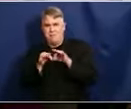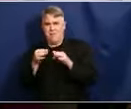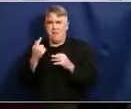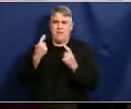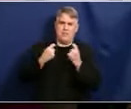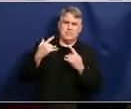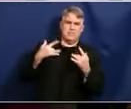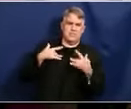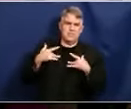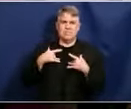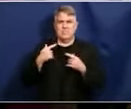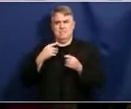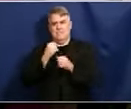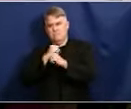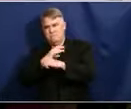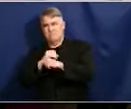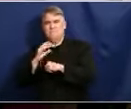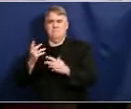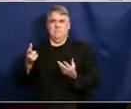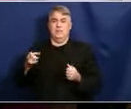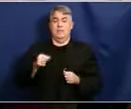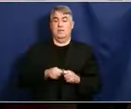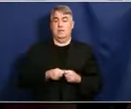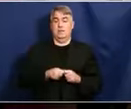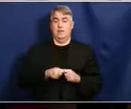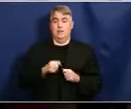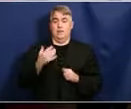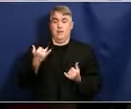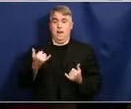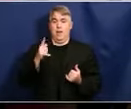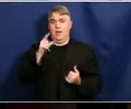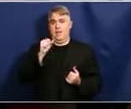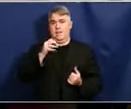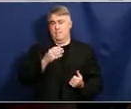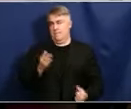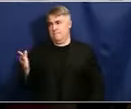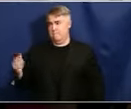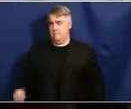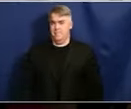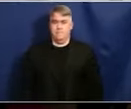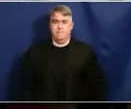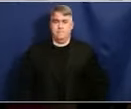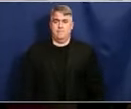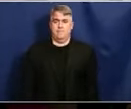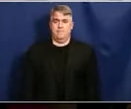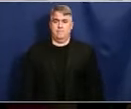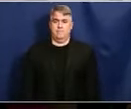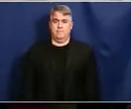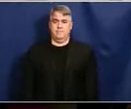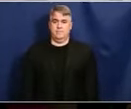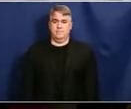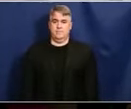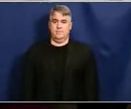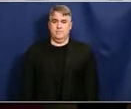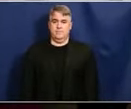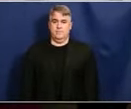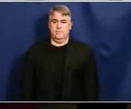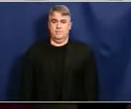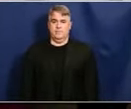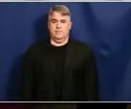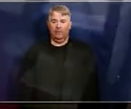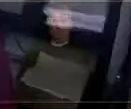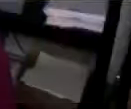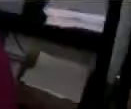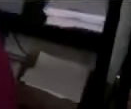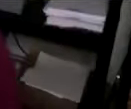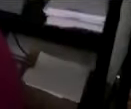well. Entonces, es importante mencionar que, como dijo Chair Fletcher, estamos viendo pues que en realidad